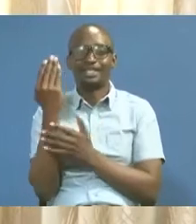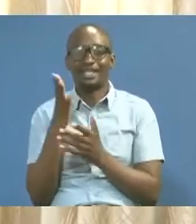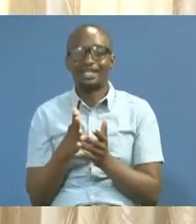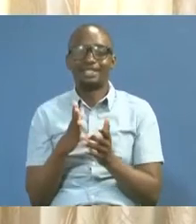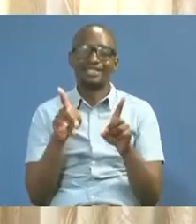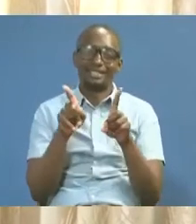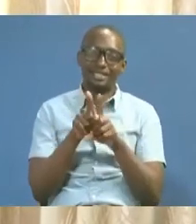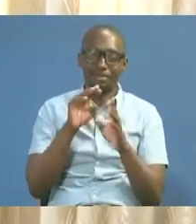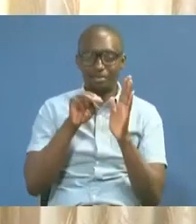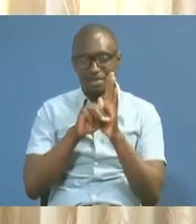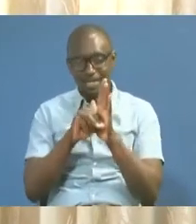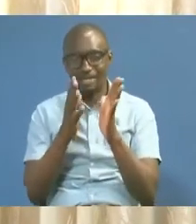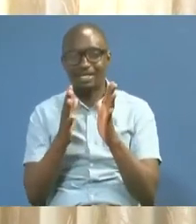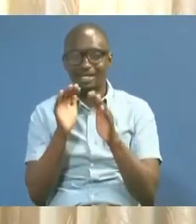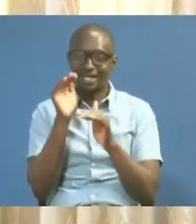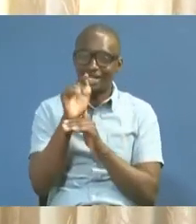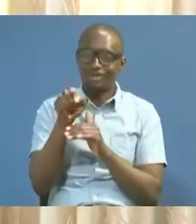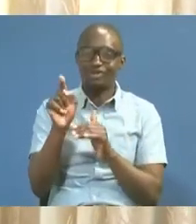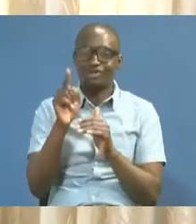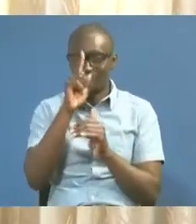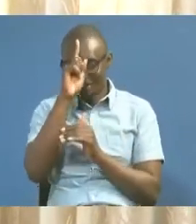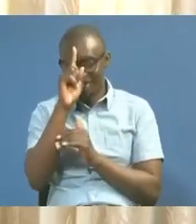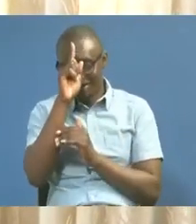studies seriously, it is incumbent upon you